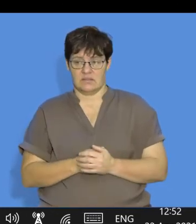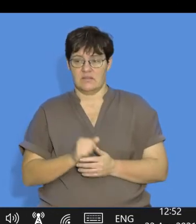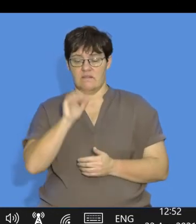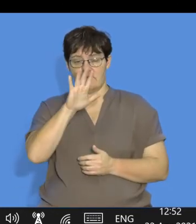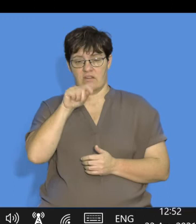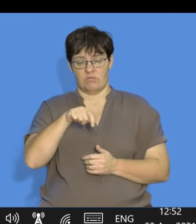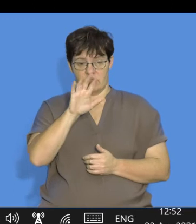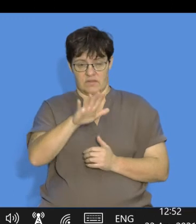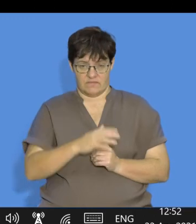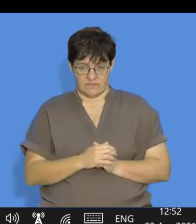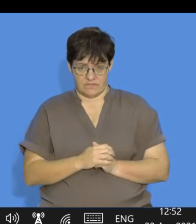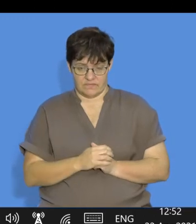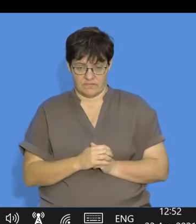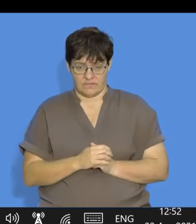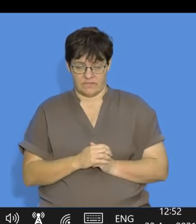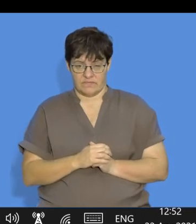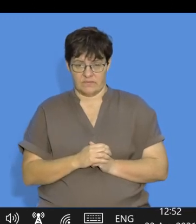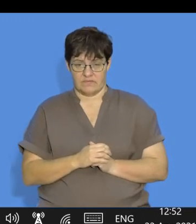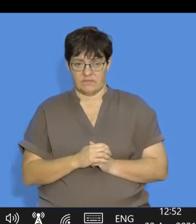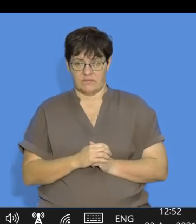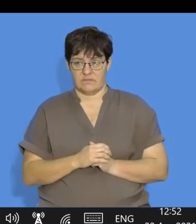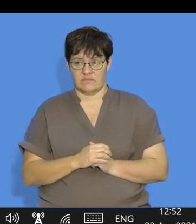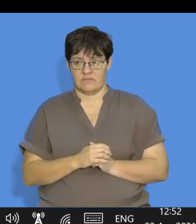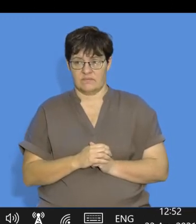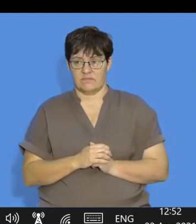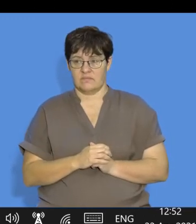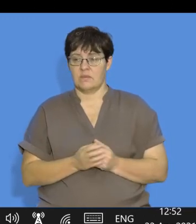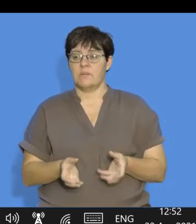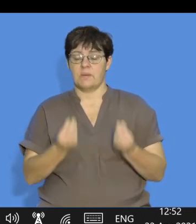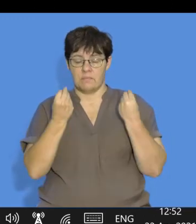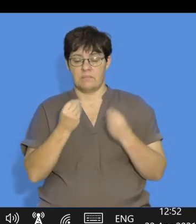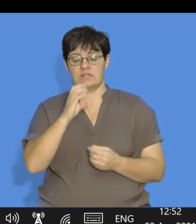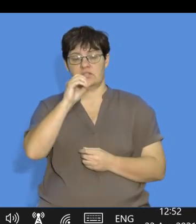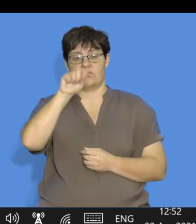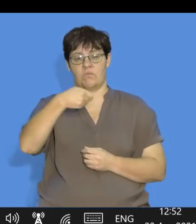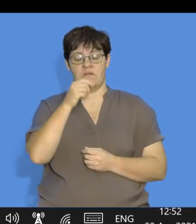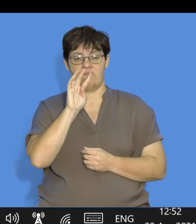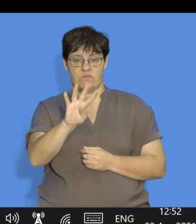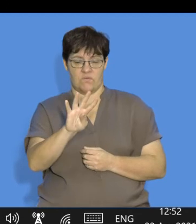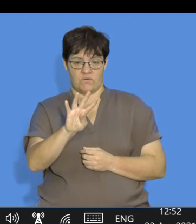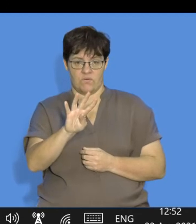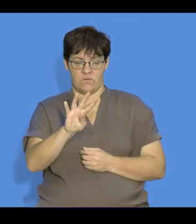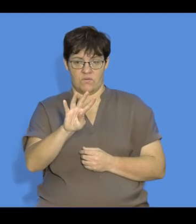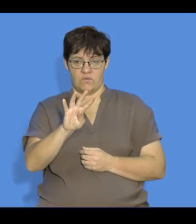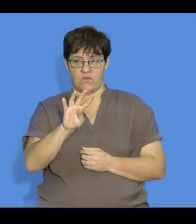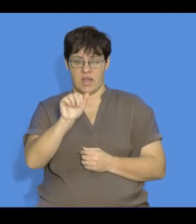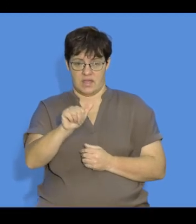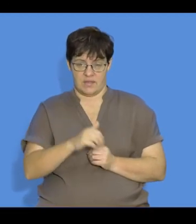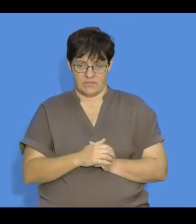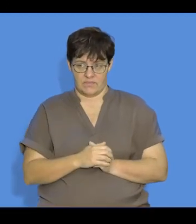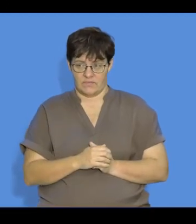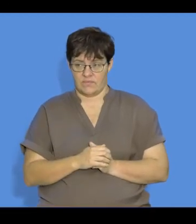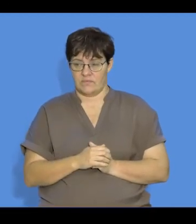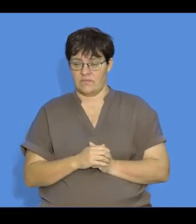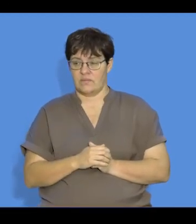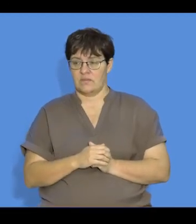okay, it's 5.5. Okay, what do we get there? We get 0.4, right? So the current